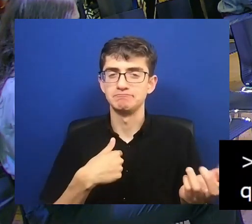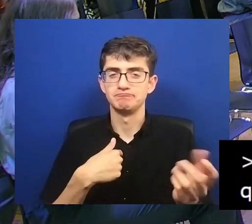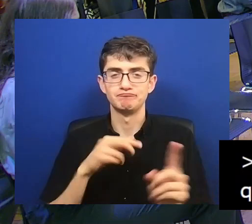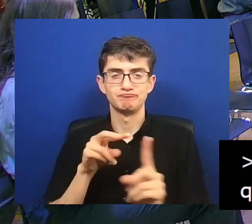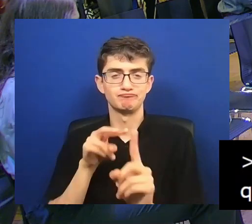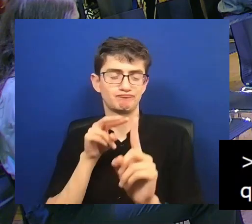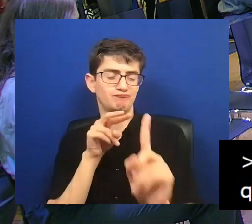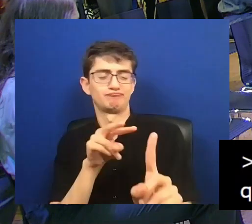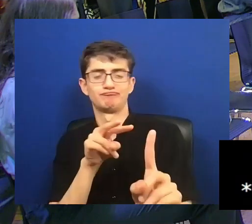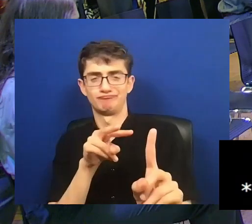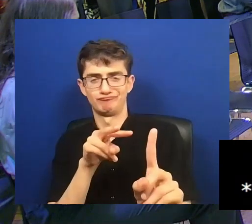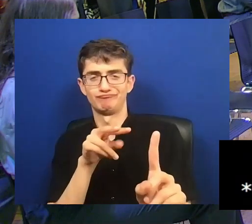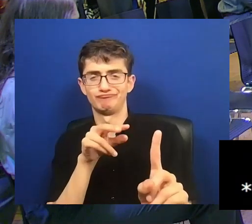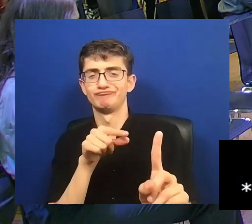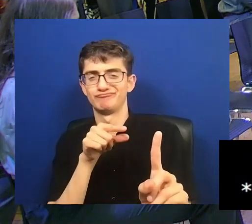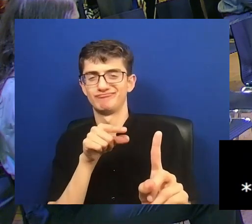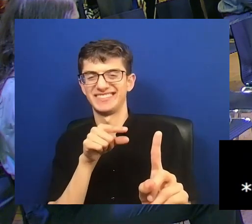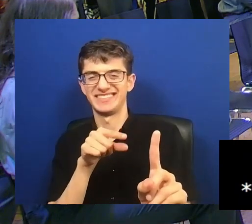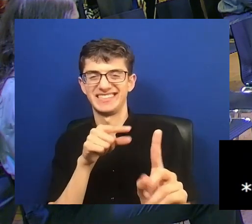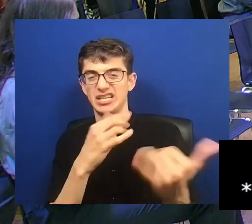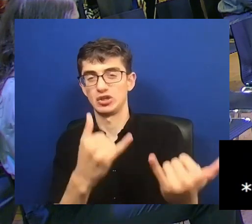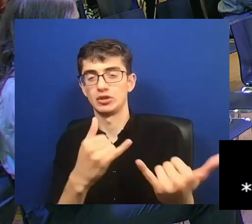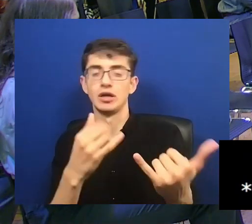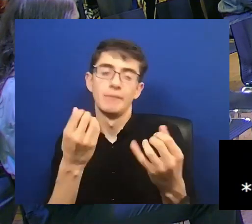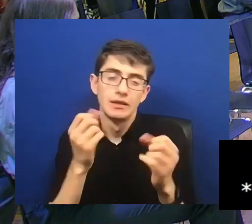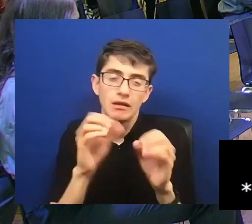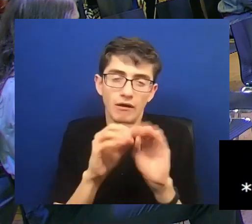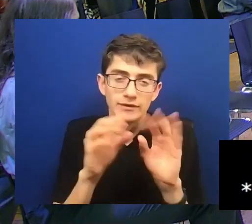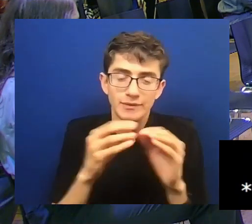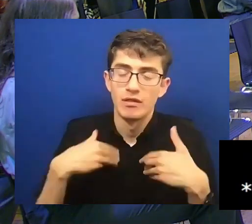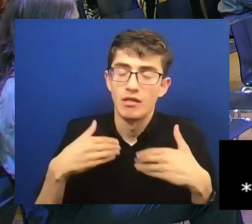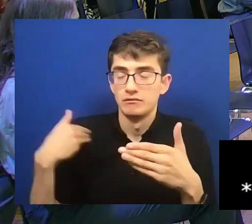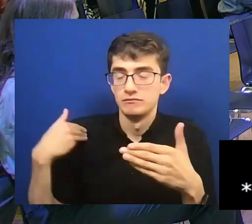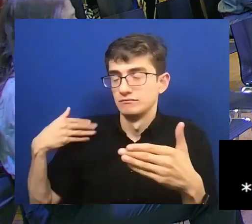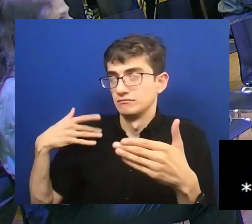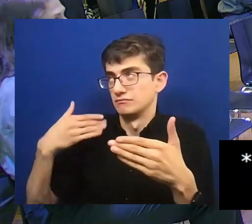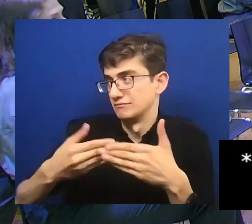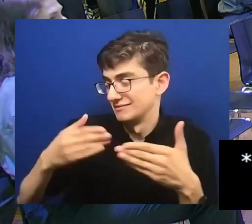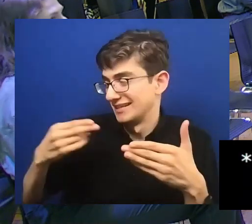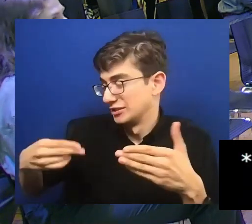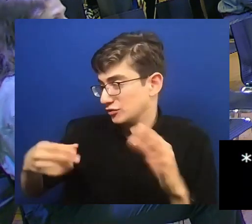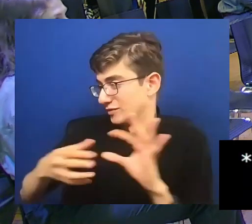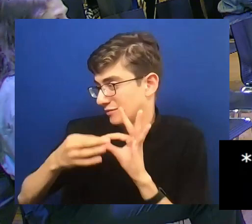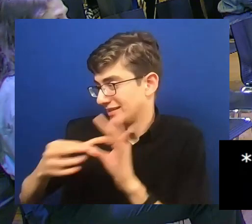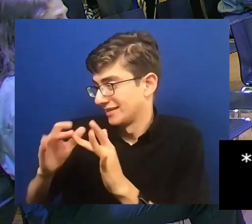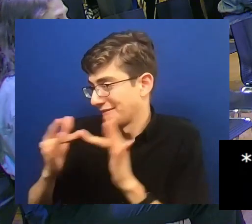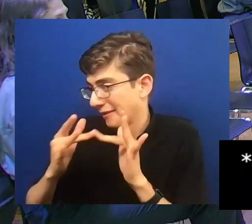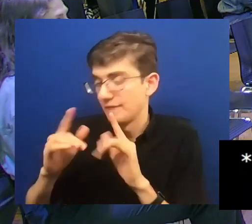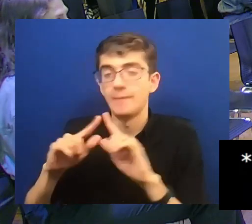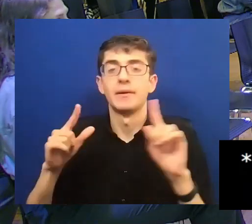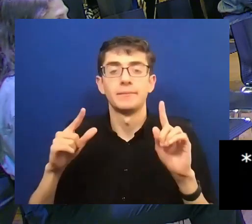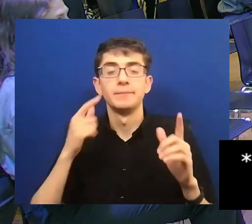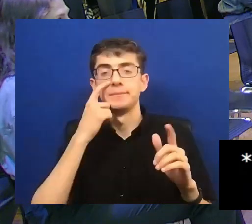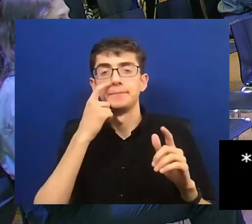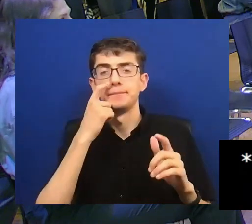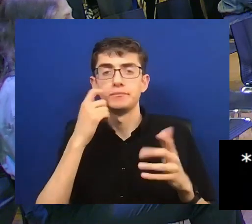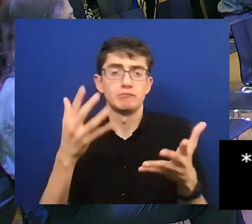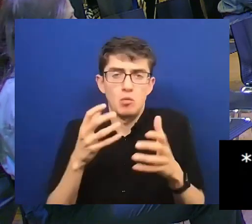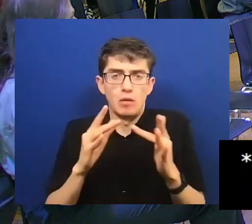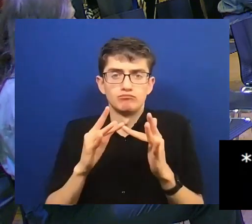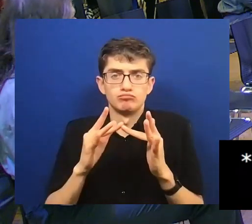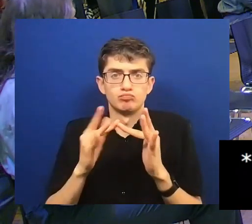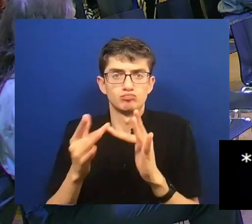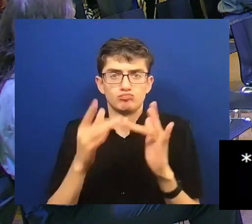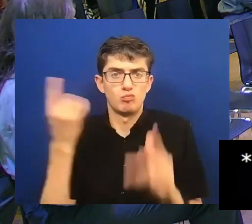current, and obviously there's so much history here, but we all want connectivity, municipal Wi-Fi available for everyone. That's the goal.